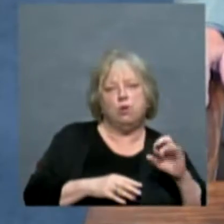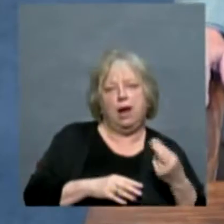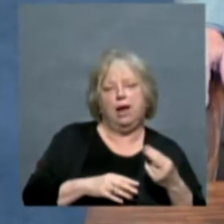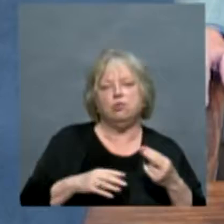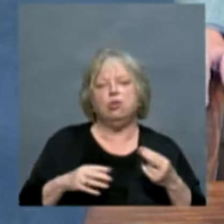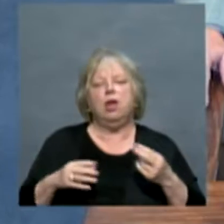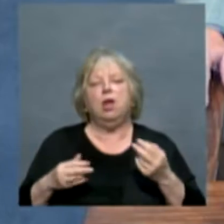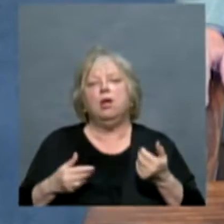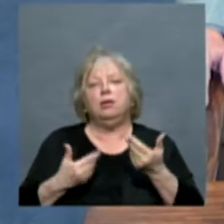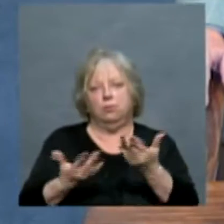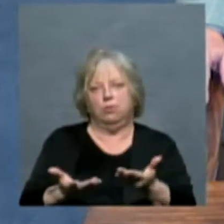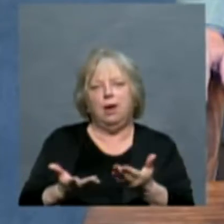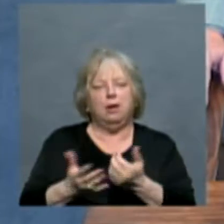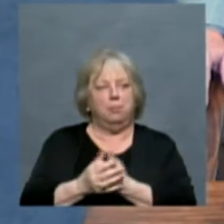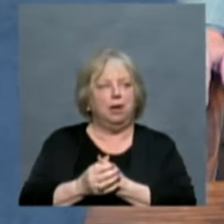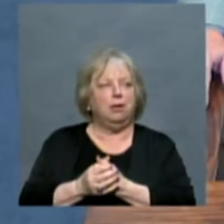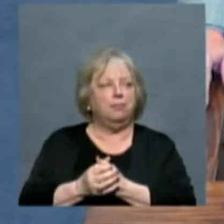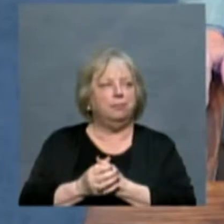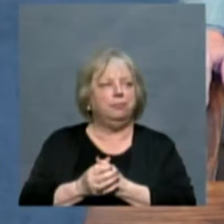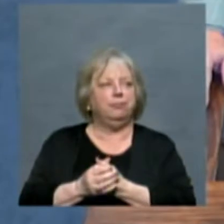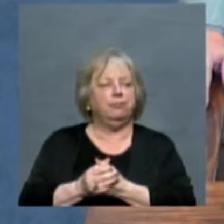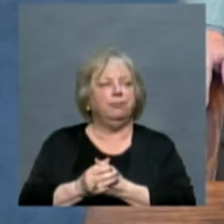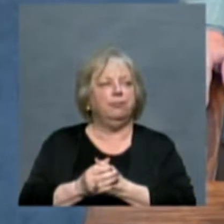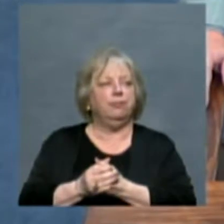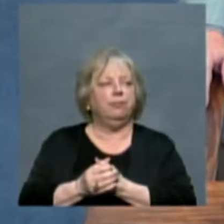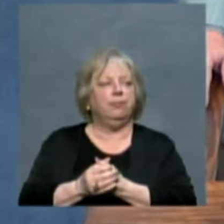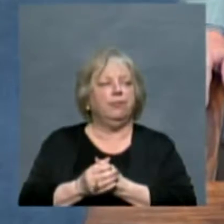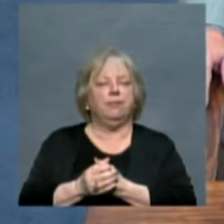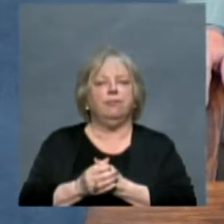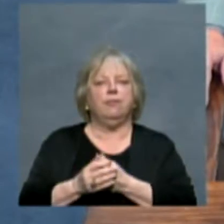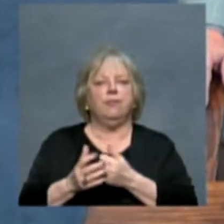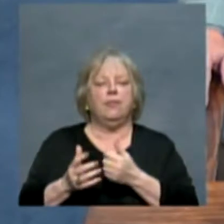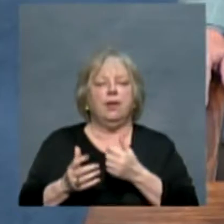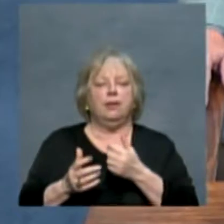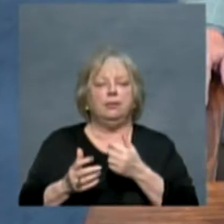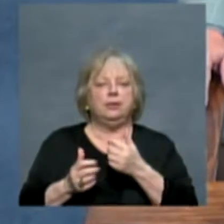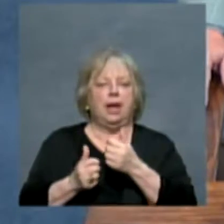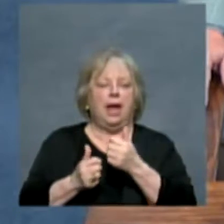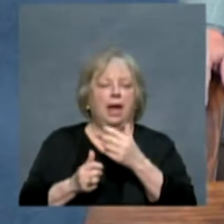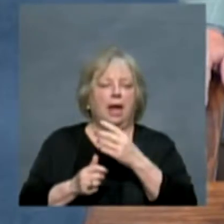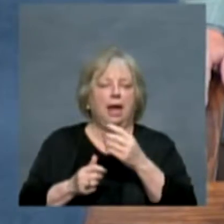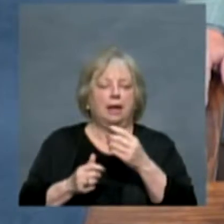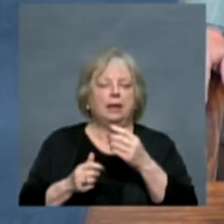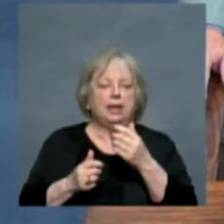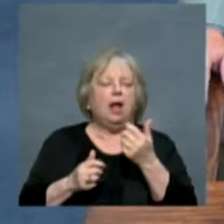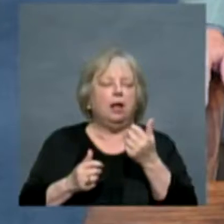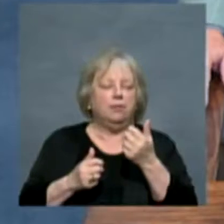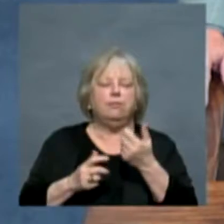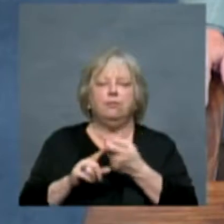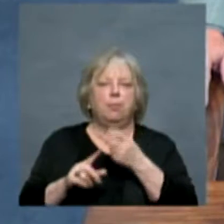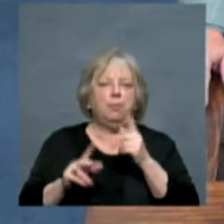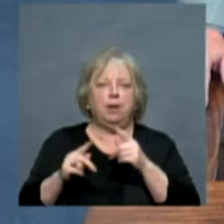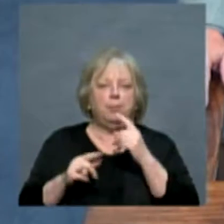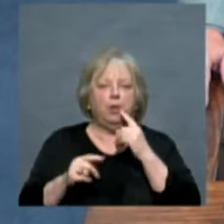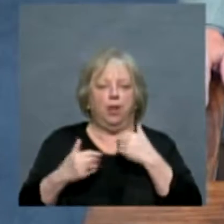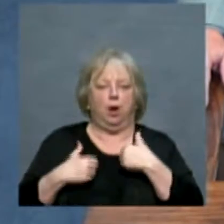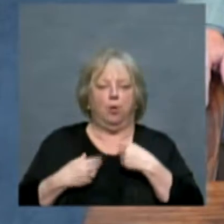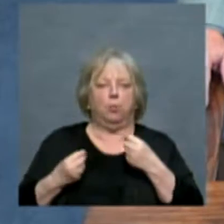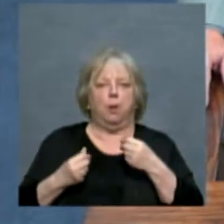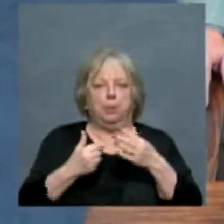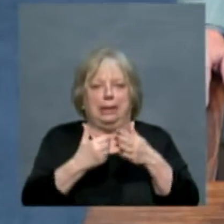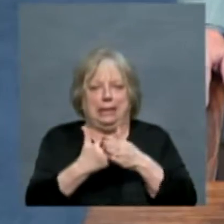Pfeiffer Primary Residence Trust, each of which own property adjacent to the school